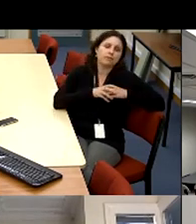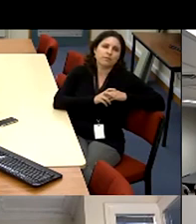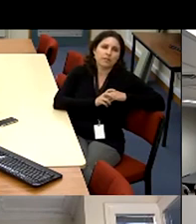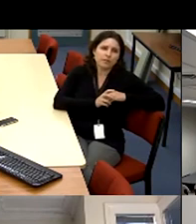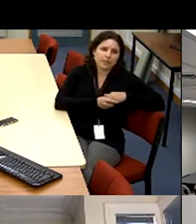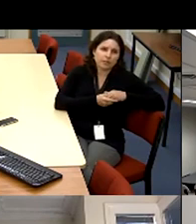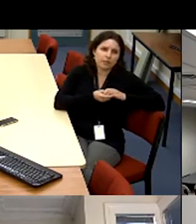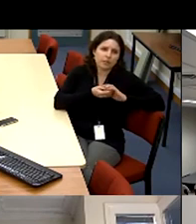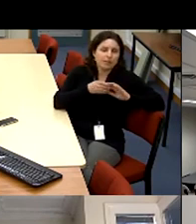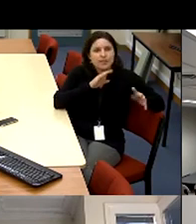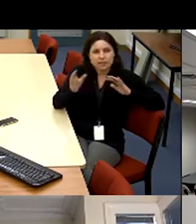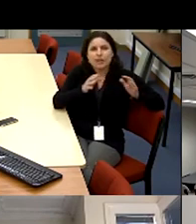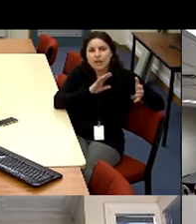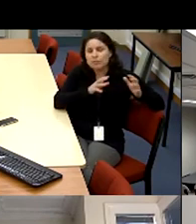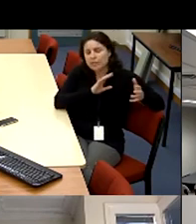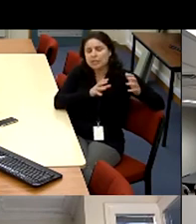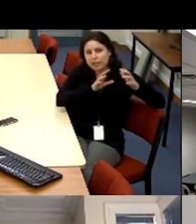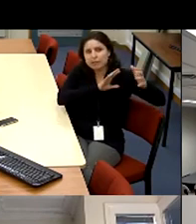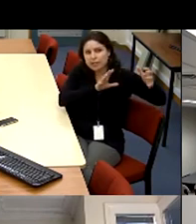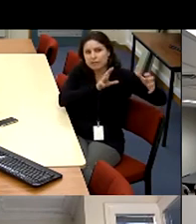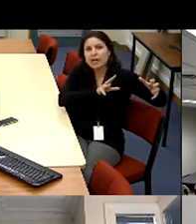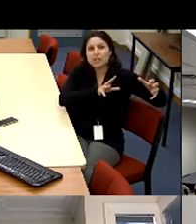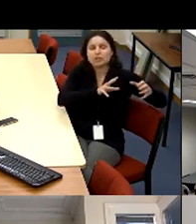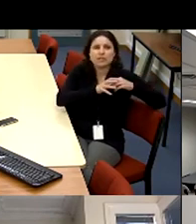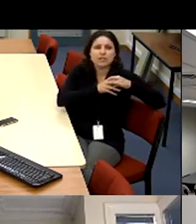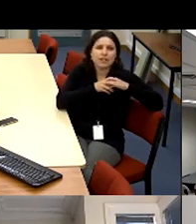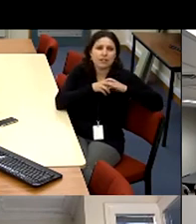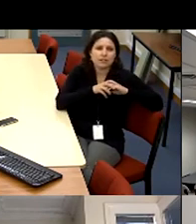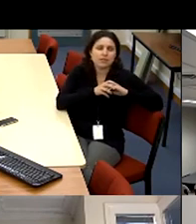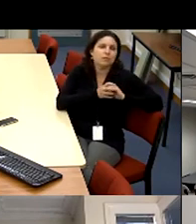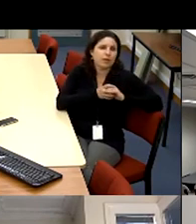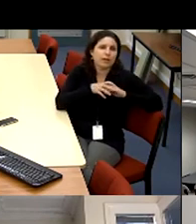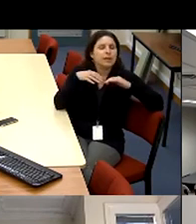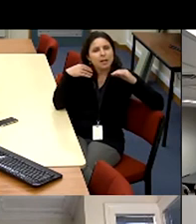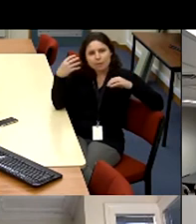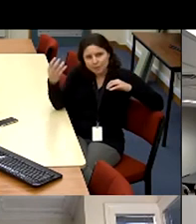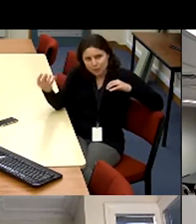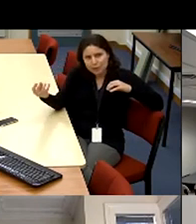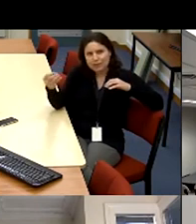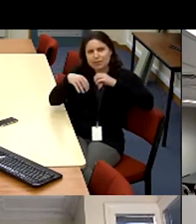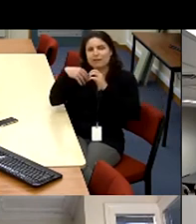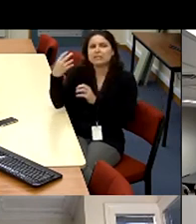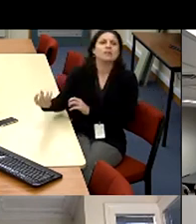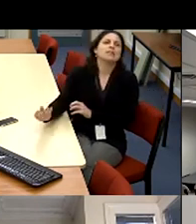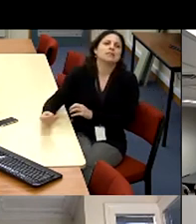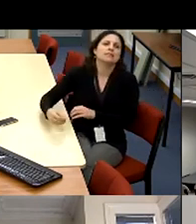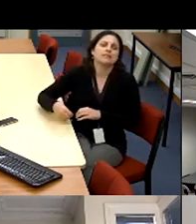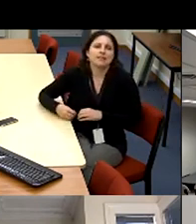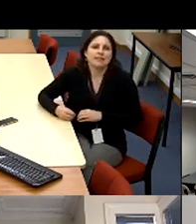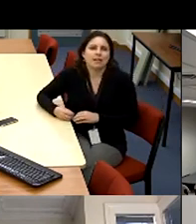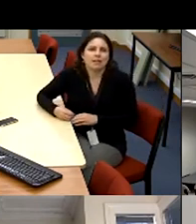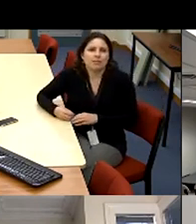issues that are resettled. So I mean, there are humanitarian, obviously, largely humanitarian elements to the program, but there's also this kind of